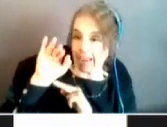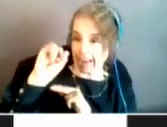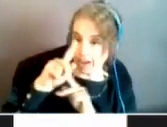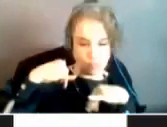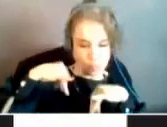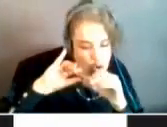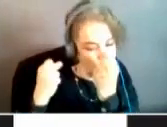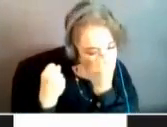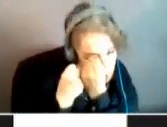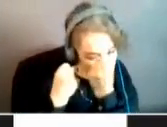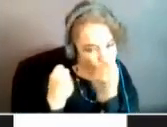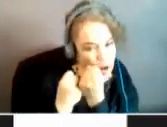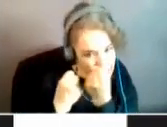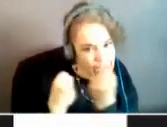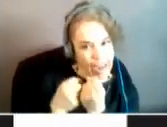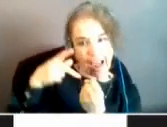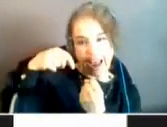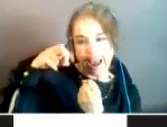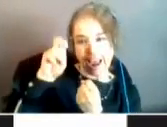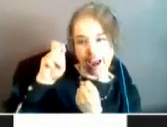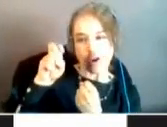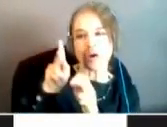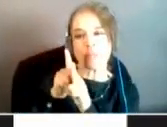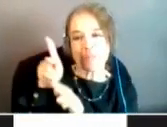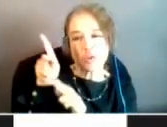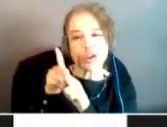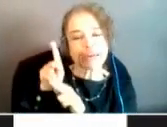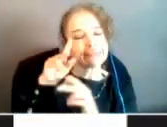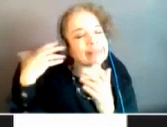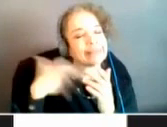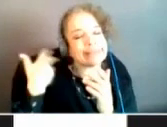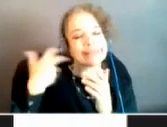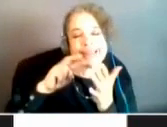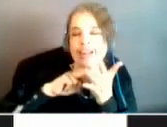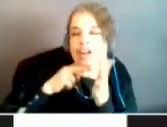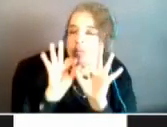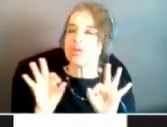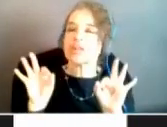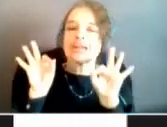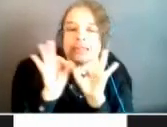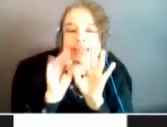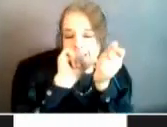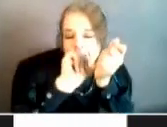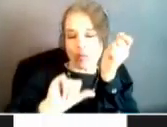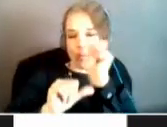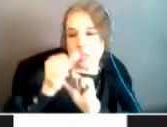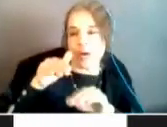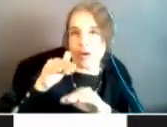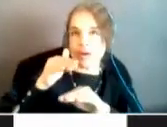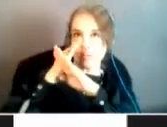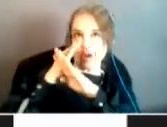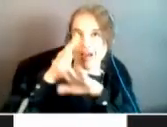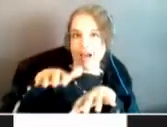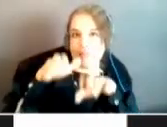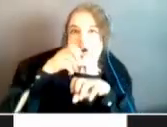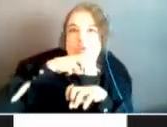training gatekeepers and paraprofessionals. You know, that this had a significant effect on suicide prevention among older